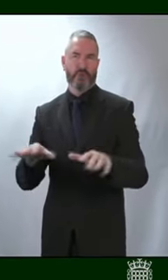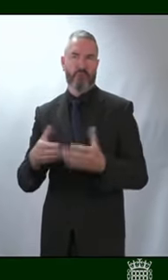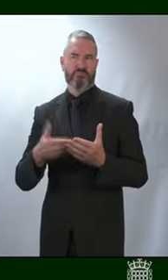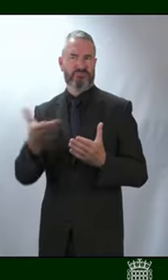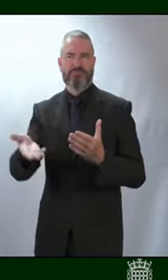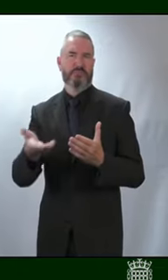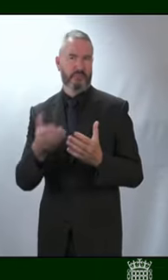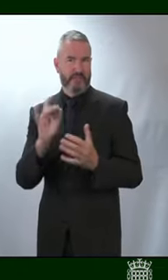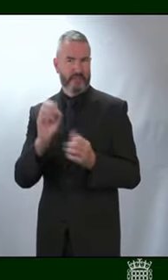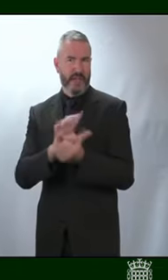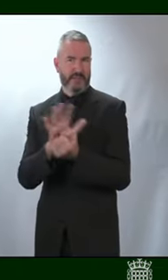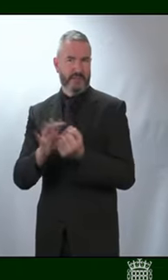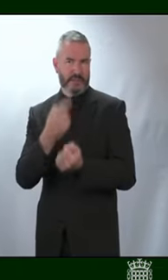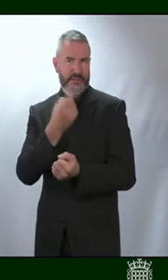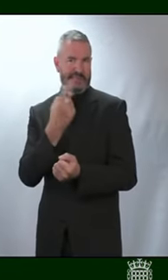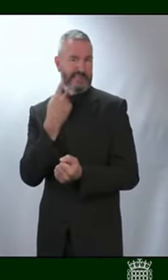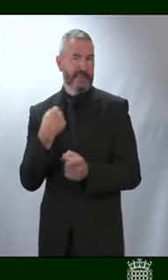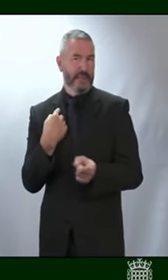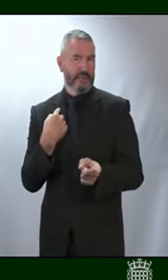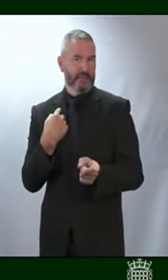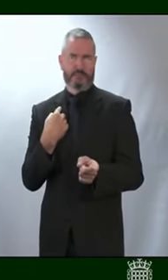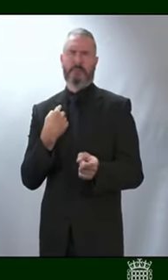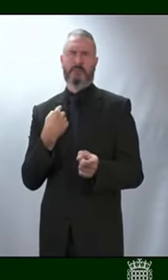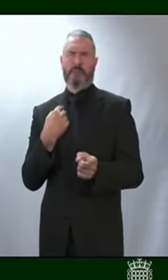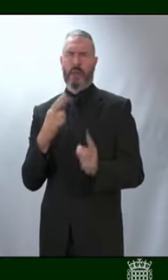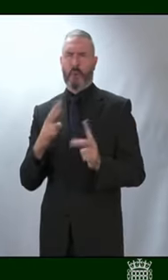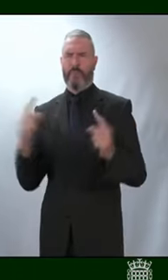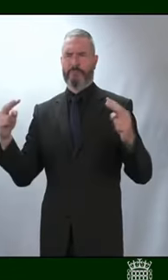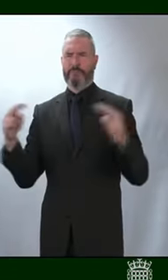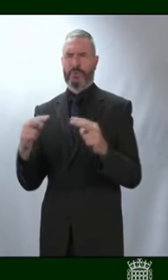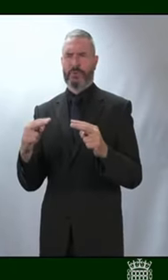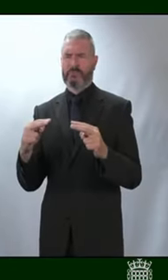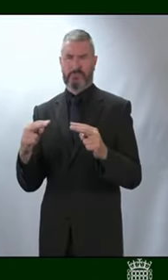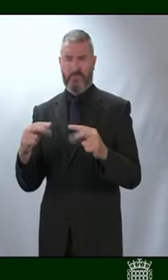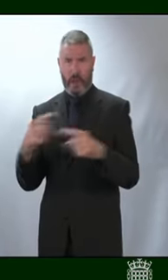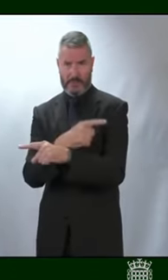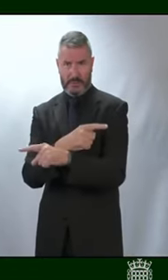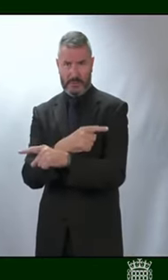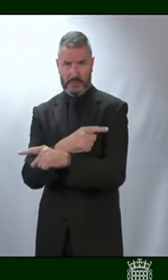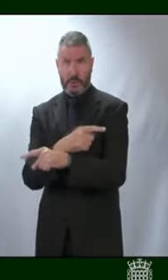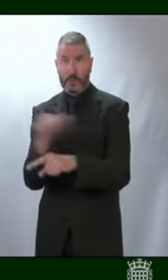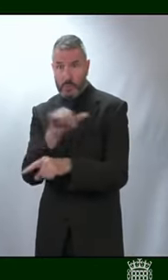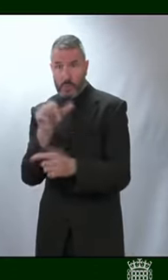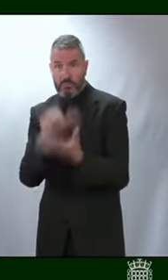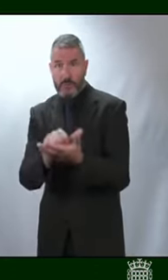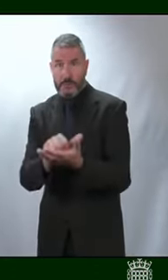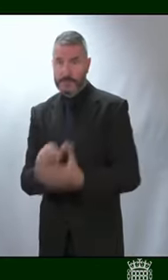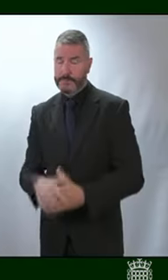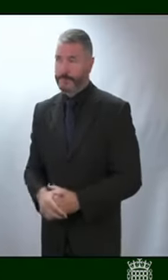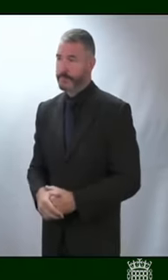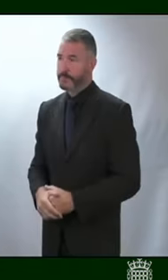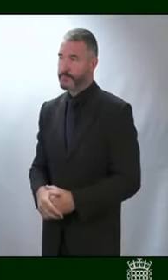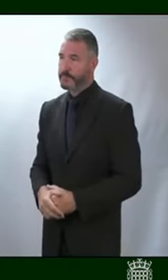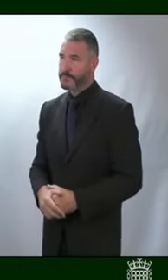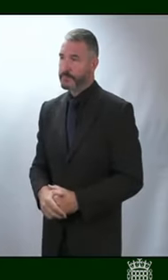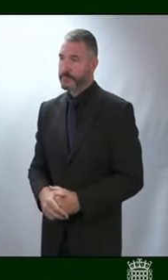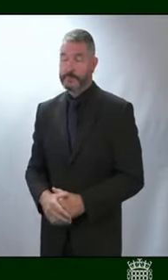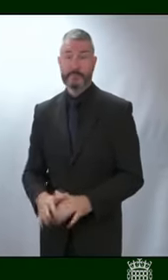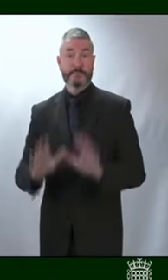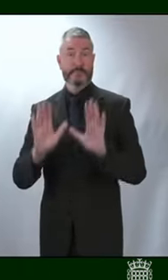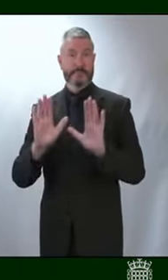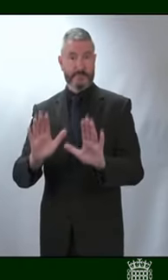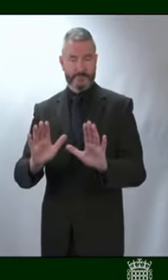transmission of the disease. Both positions cannot be right. Which one is it, Prime Minister? Well, Mr. Speaker, it